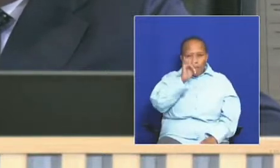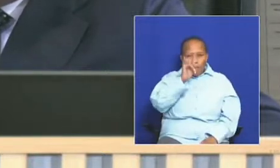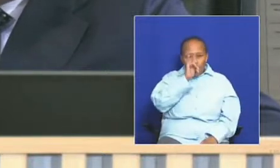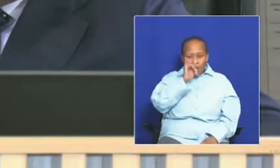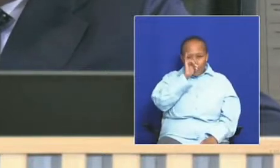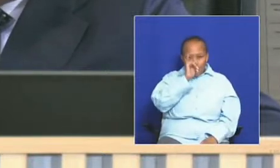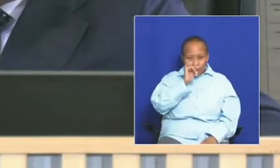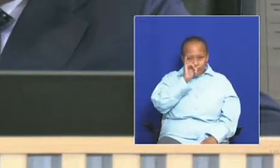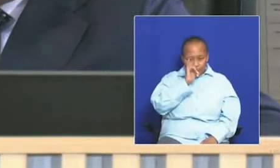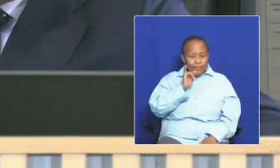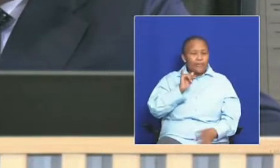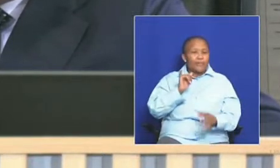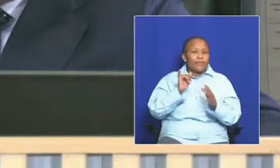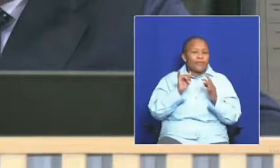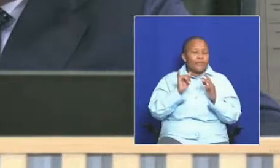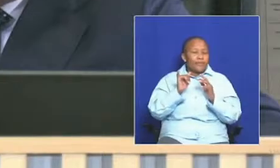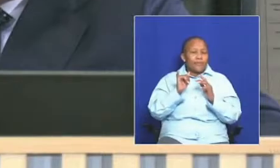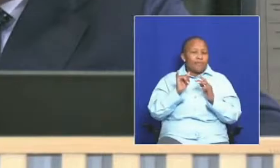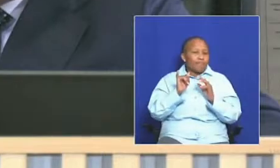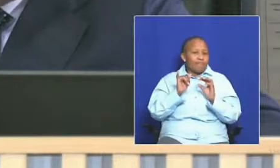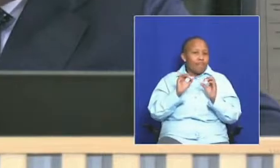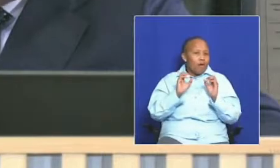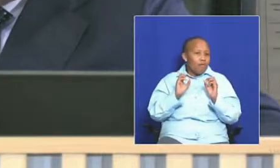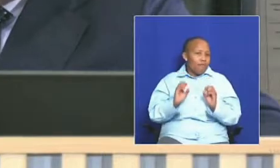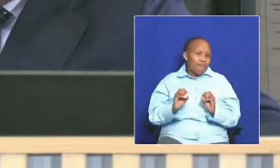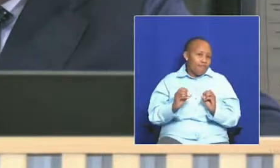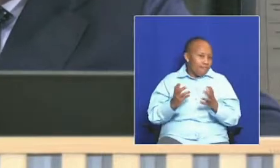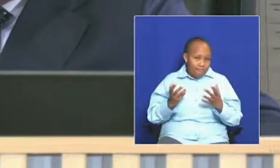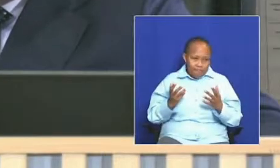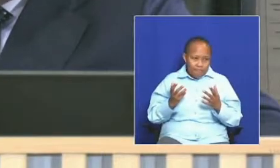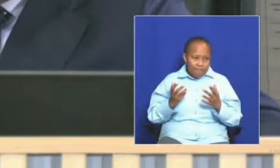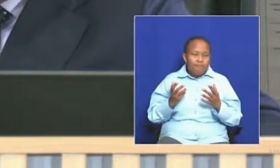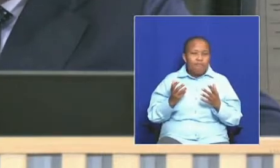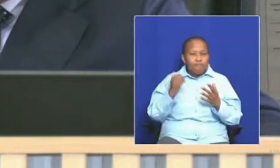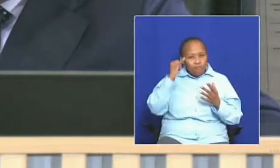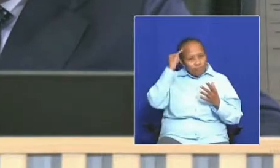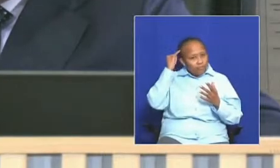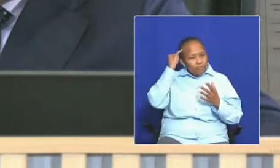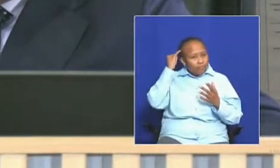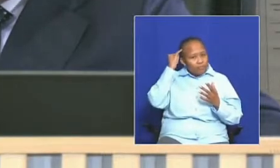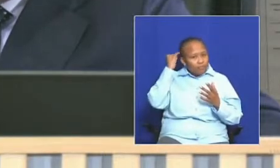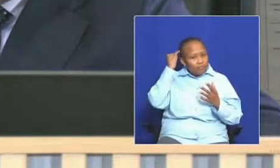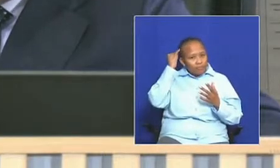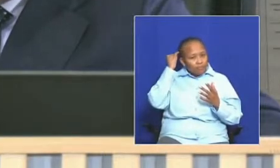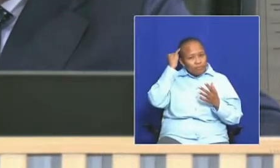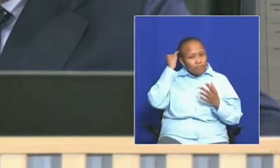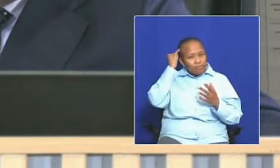of the narrative you have given us. And on that basis,